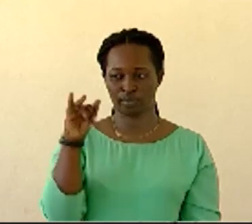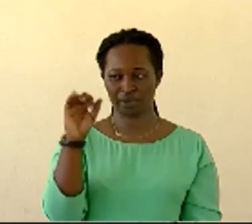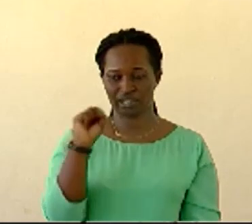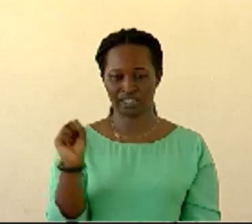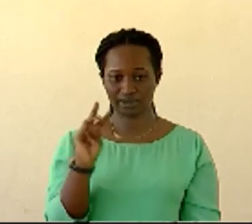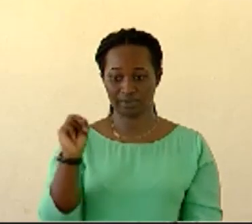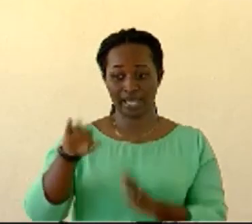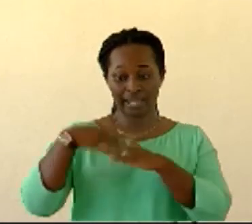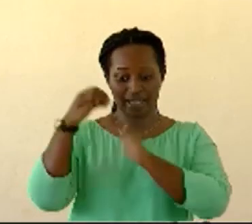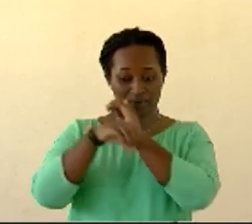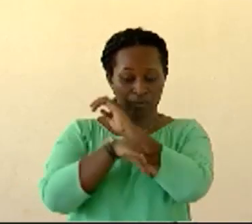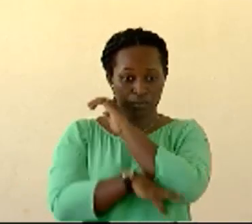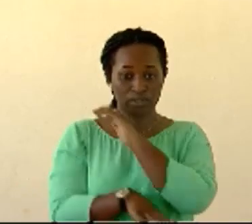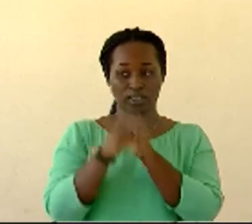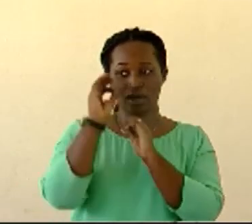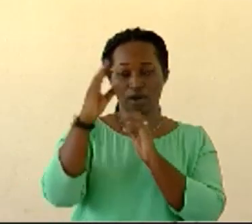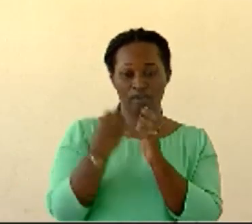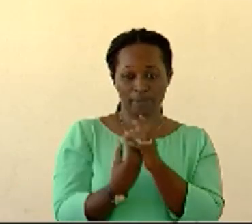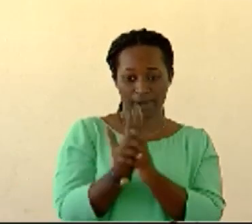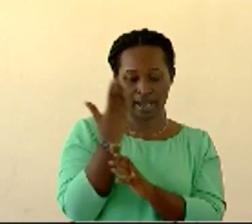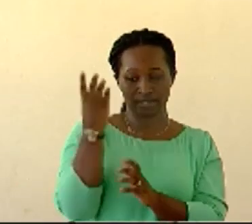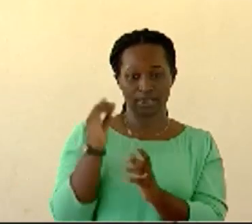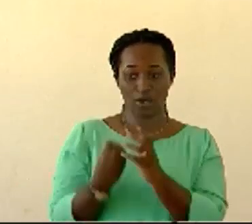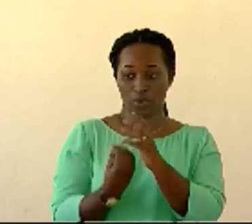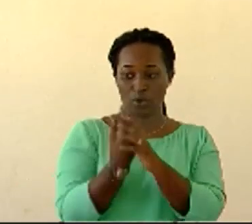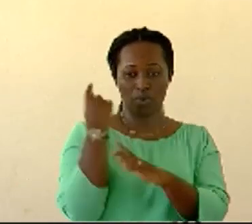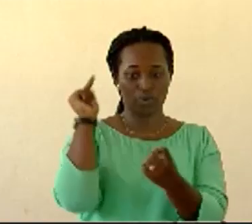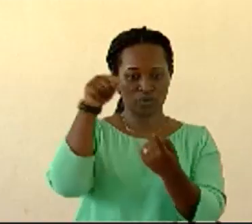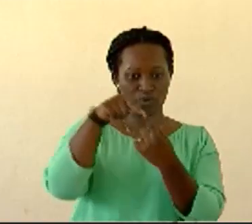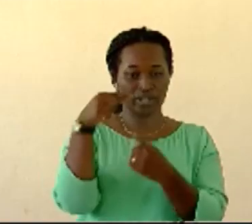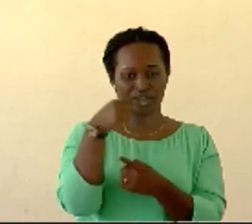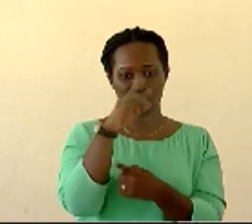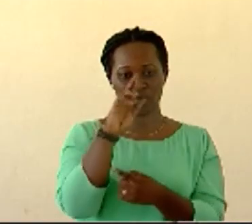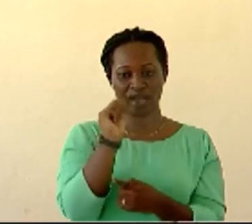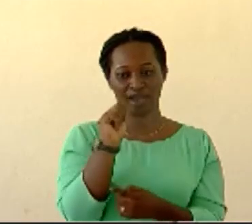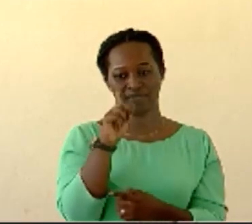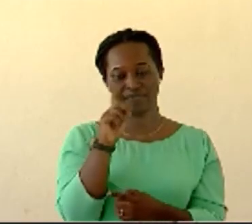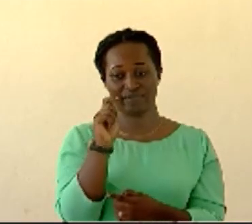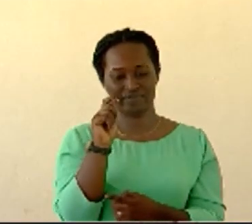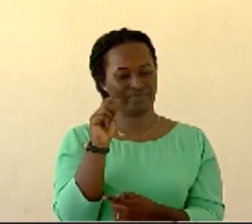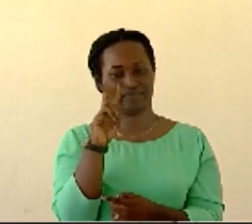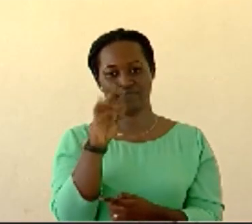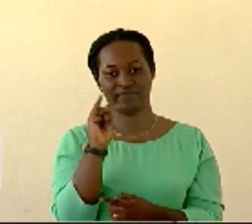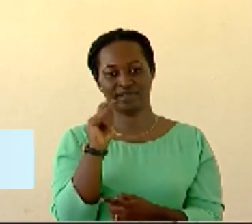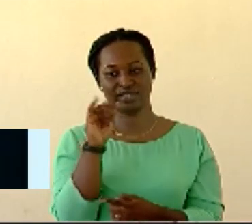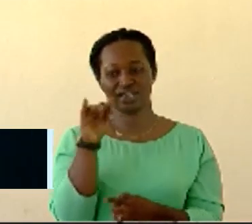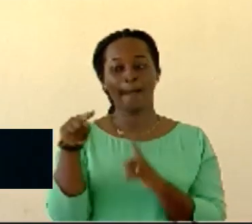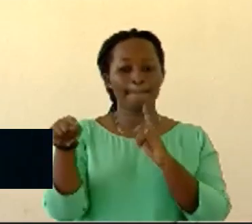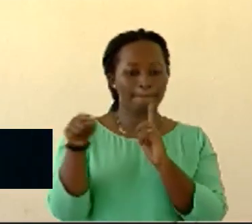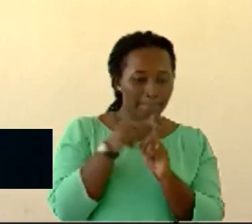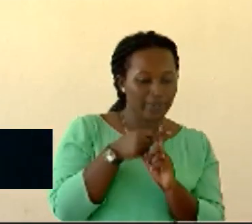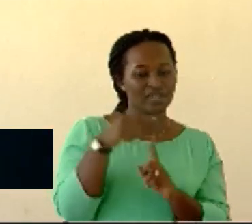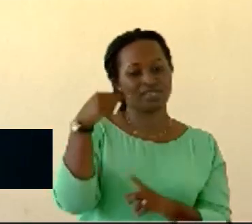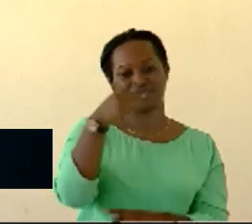the plant are growing towards gravity. That is positive gravitropism and